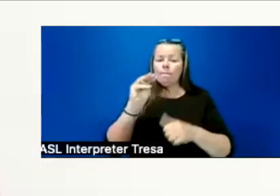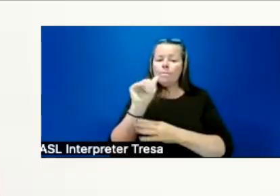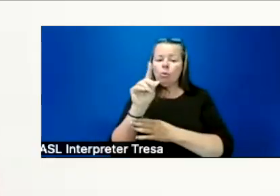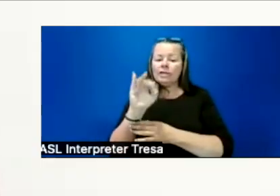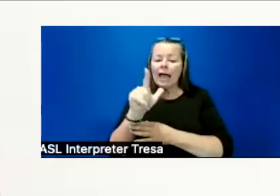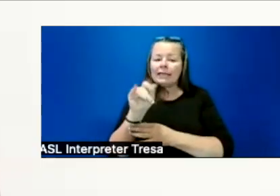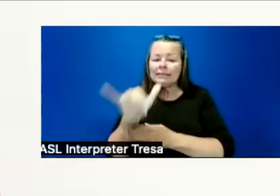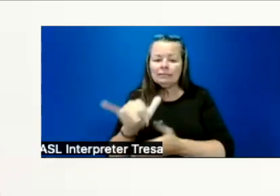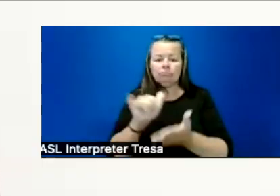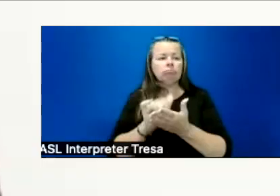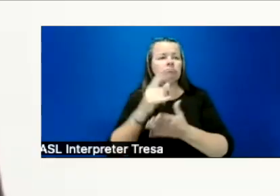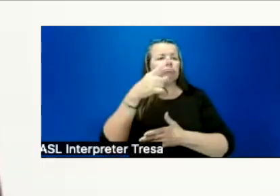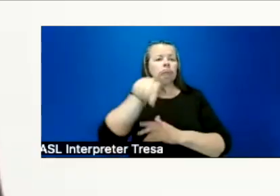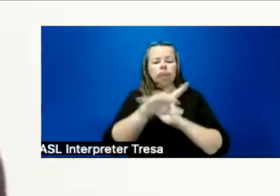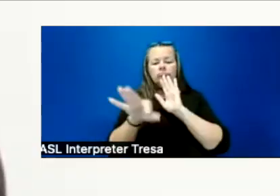to